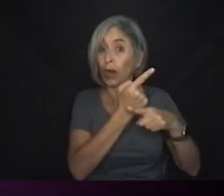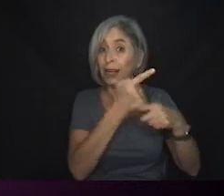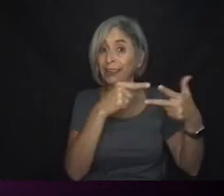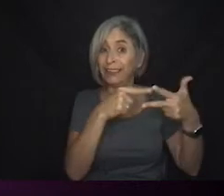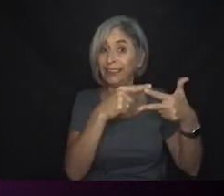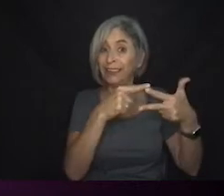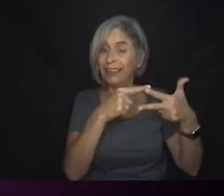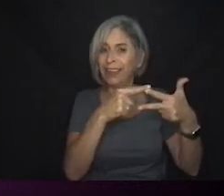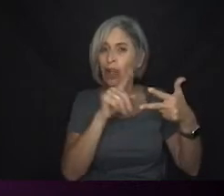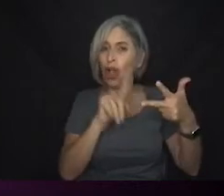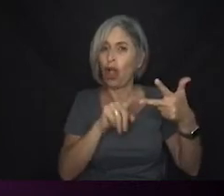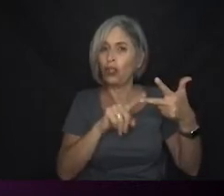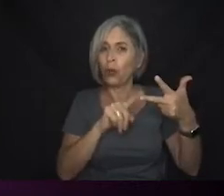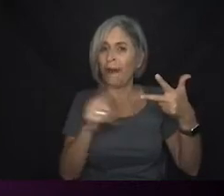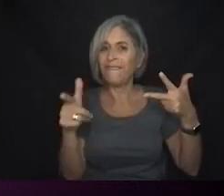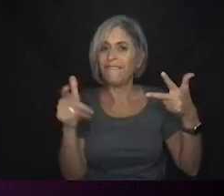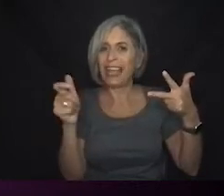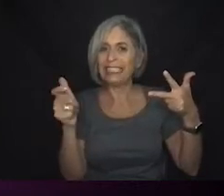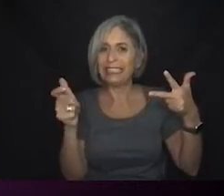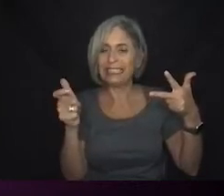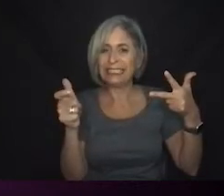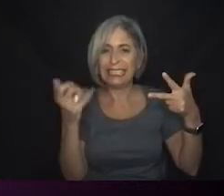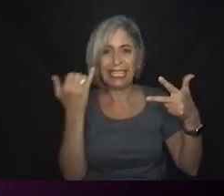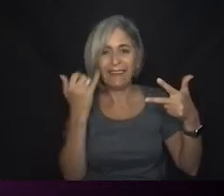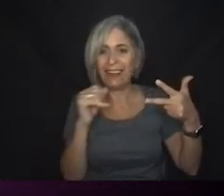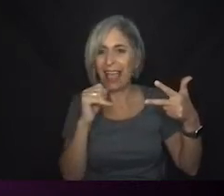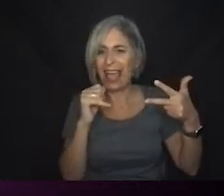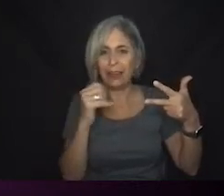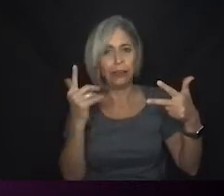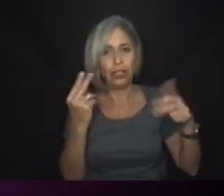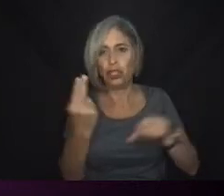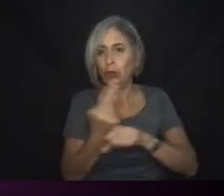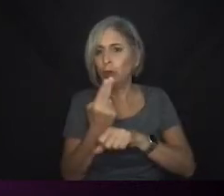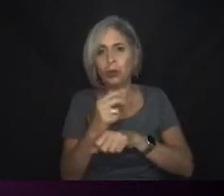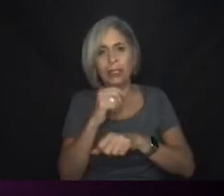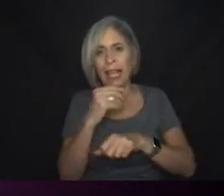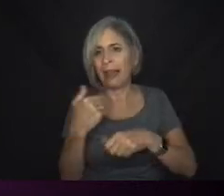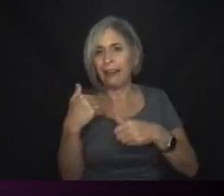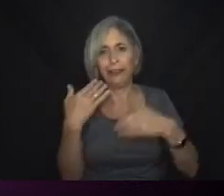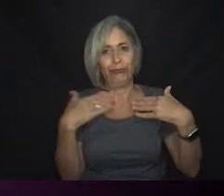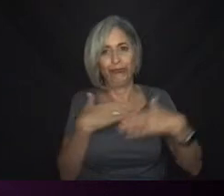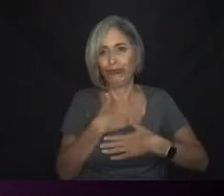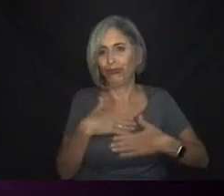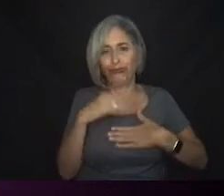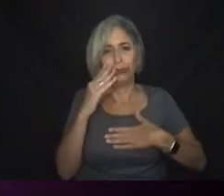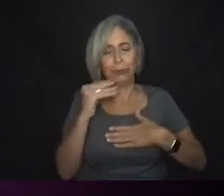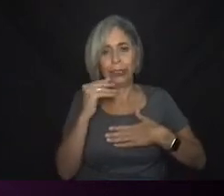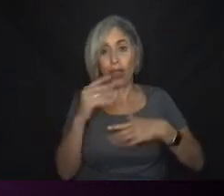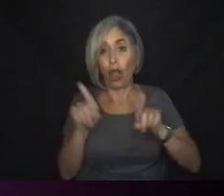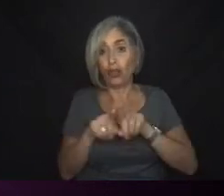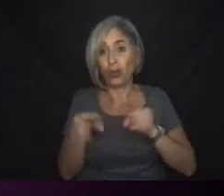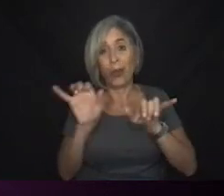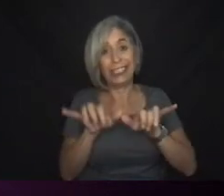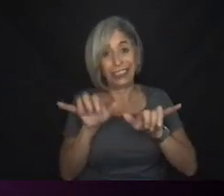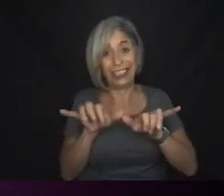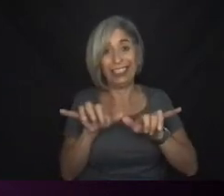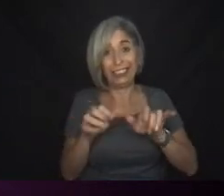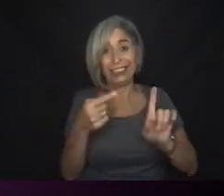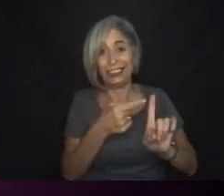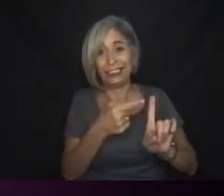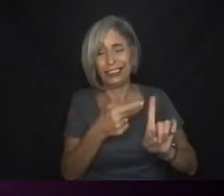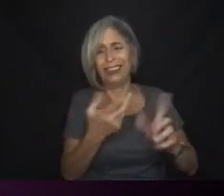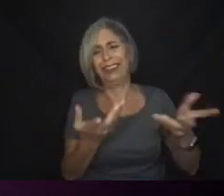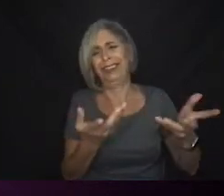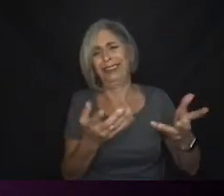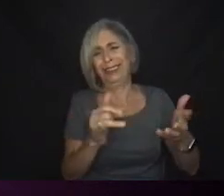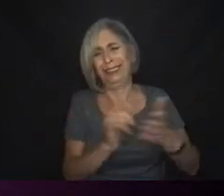And if it's not fast, your users are going to give you a hard time. And to be honest, your engineers as well. I feel like there's engineers who work within these companies who, I'm one of them, who are like, oh,